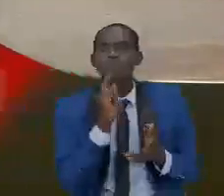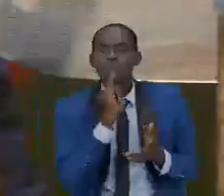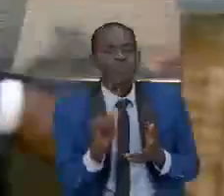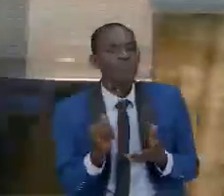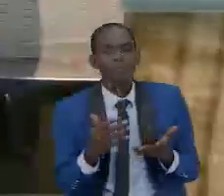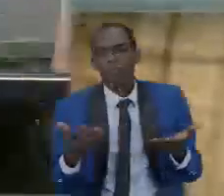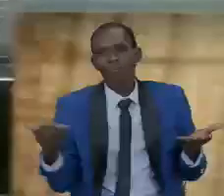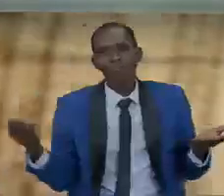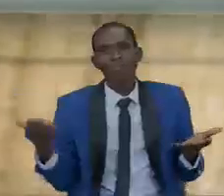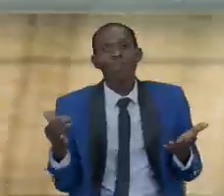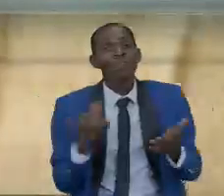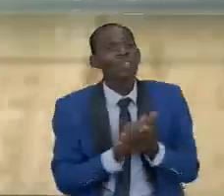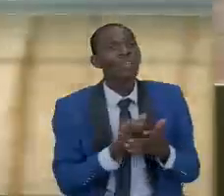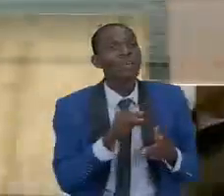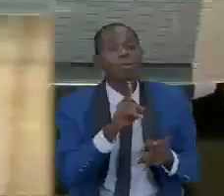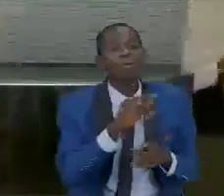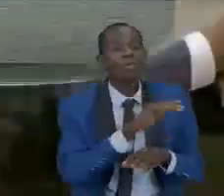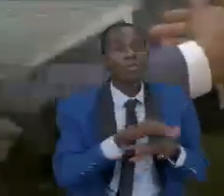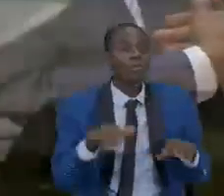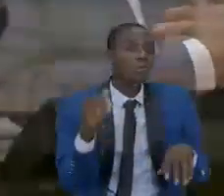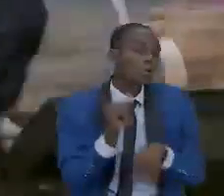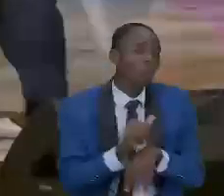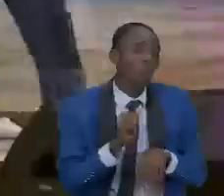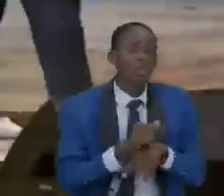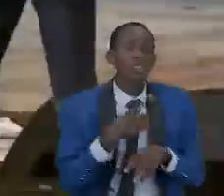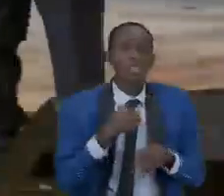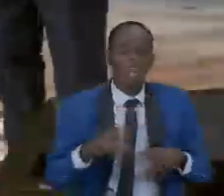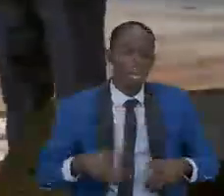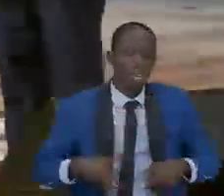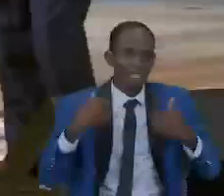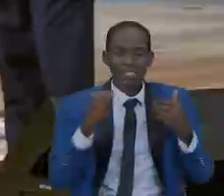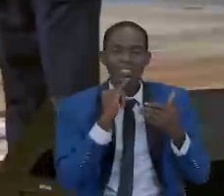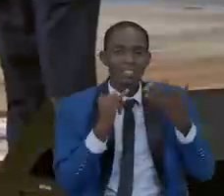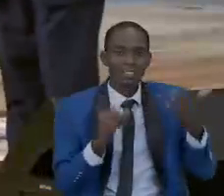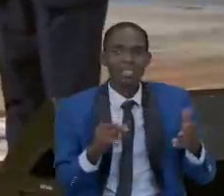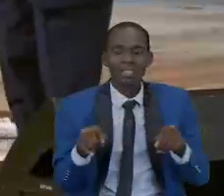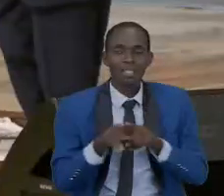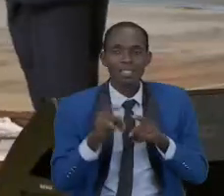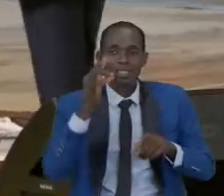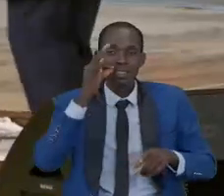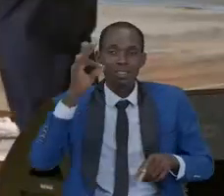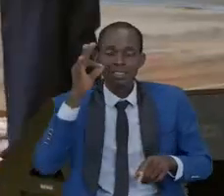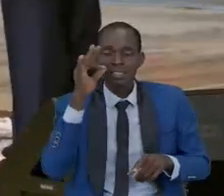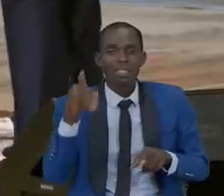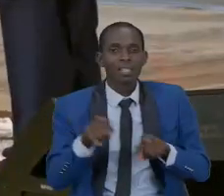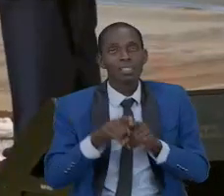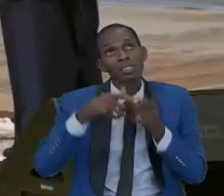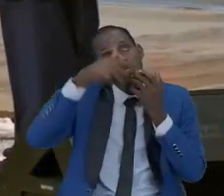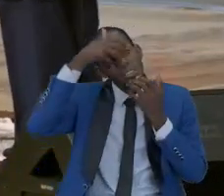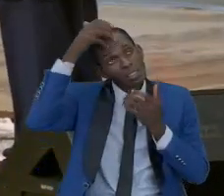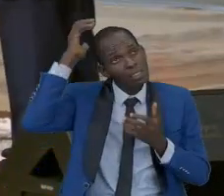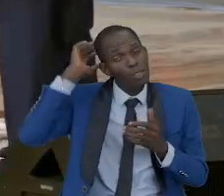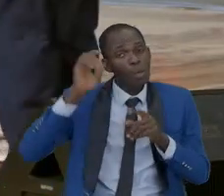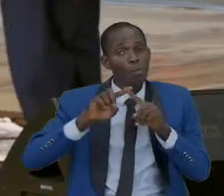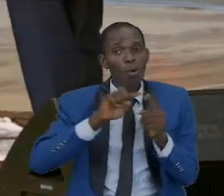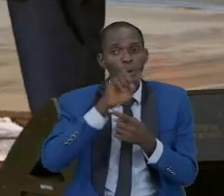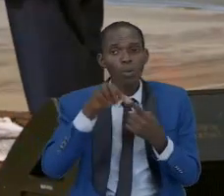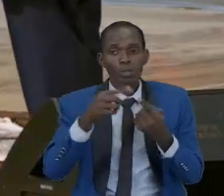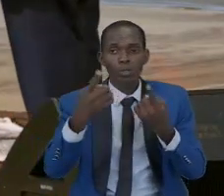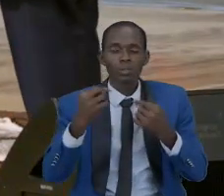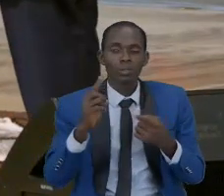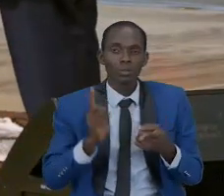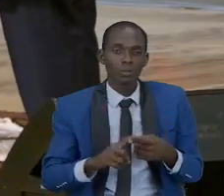that one doesn't work the anger is still there like a tiger like a tyrant like a lion but when you come to Christ